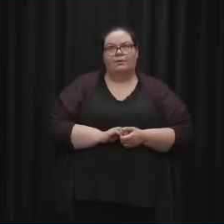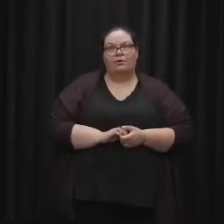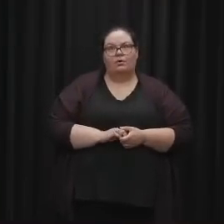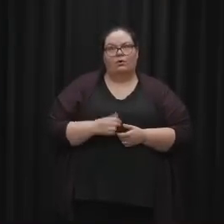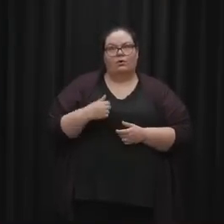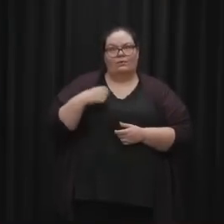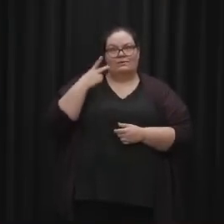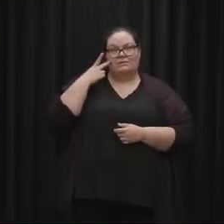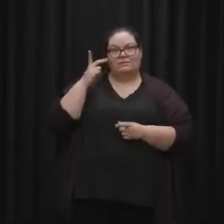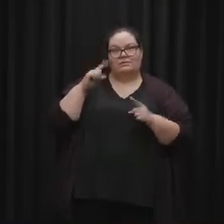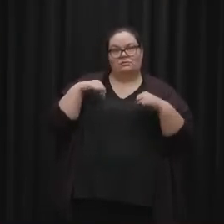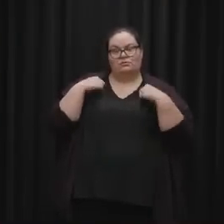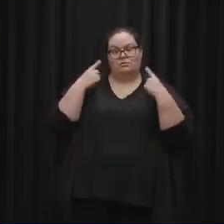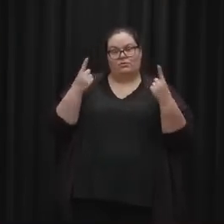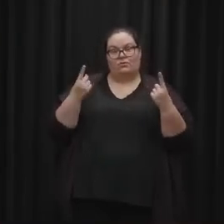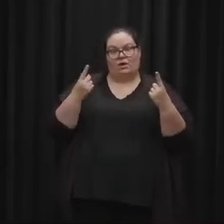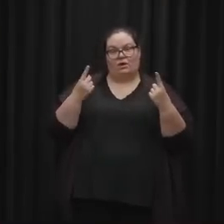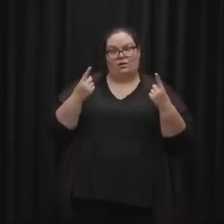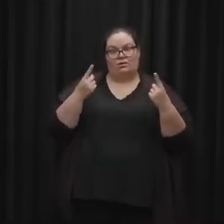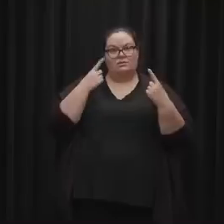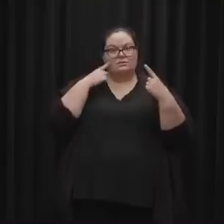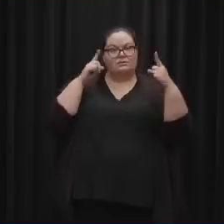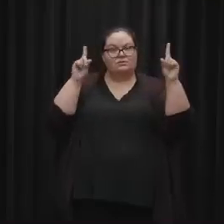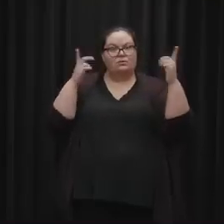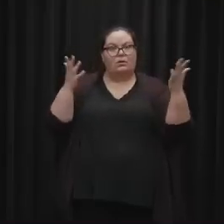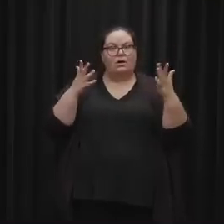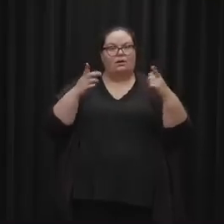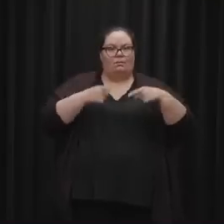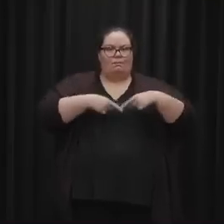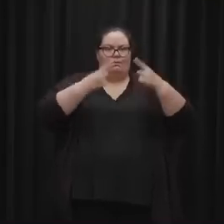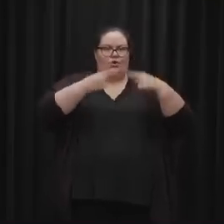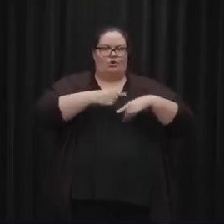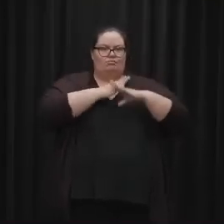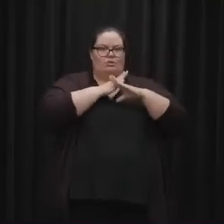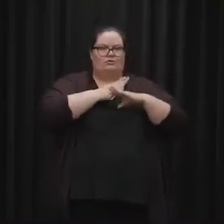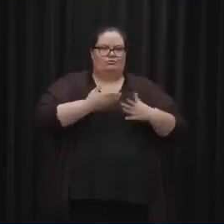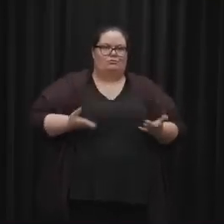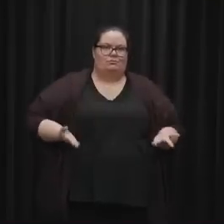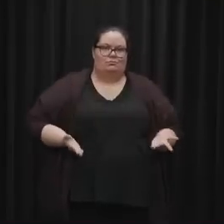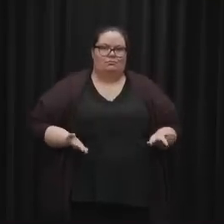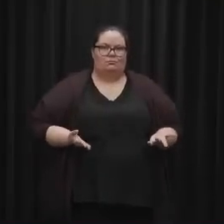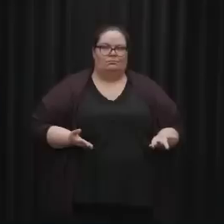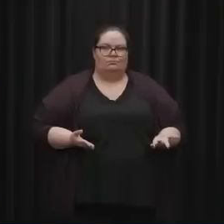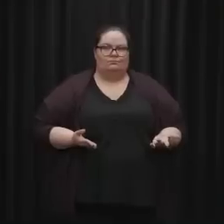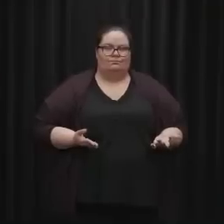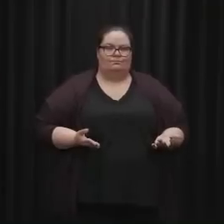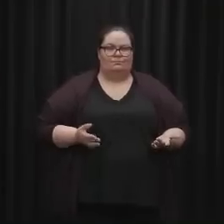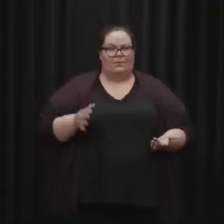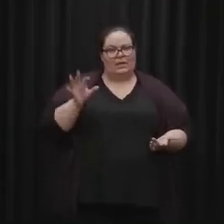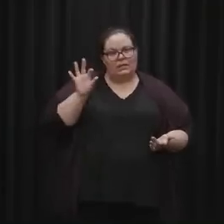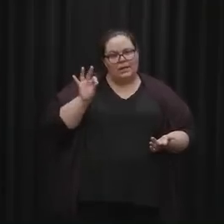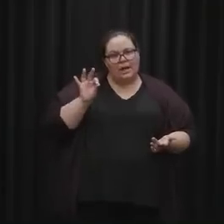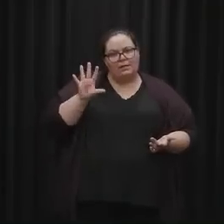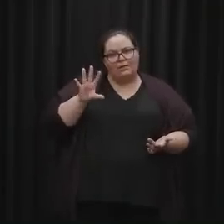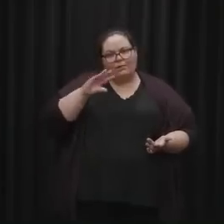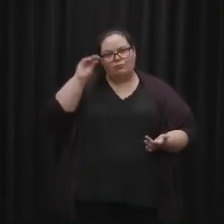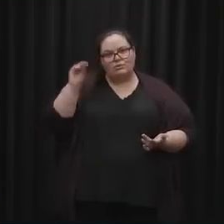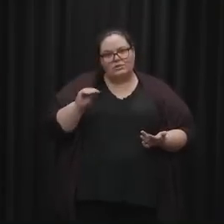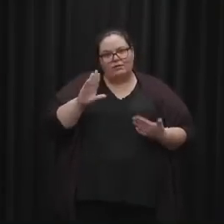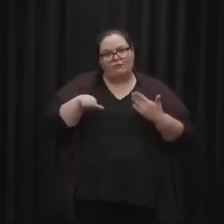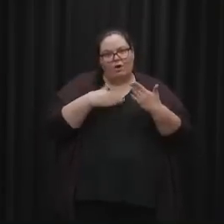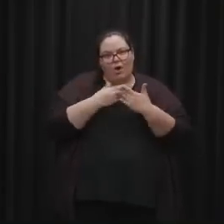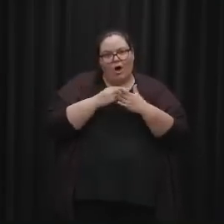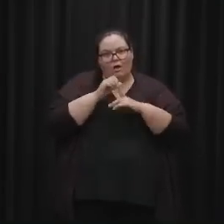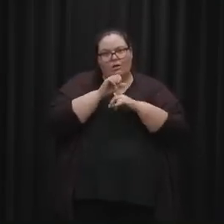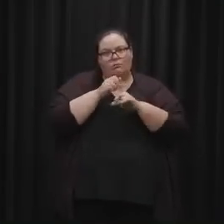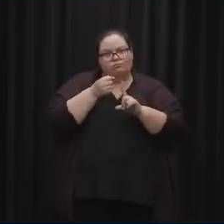we've seen is our biggest success has been related to border protection. And in our situation, 95% of all cases are